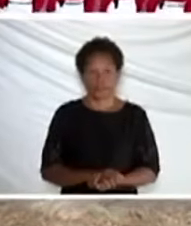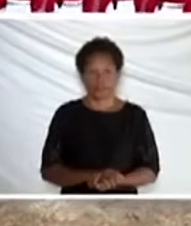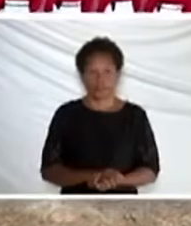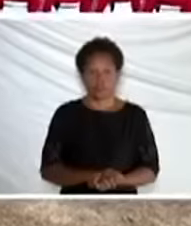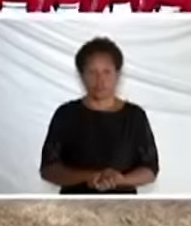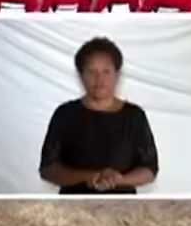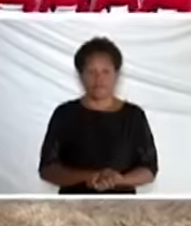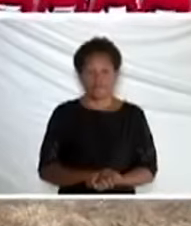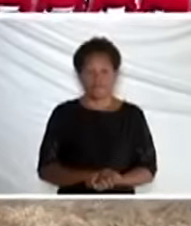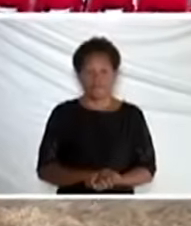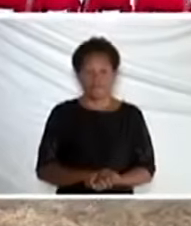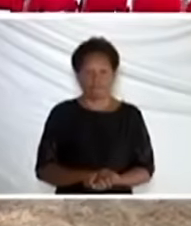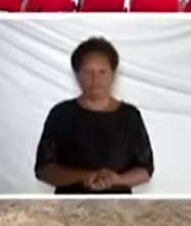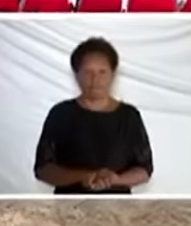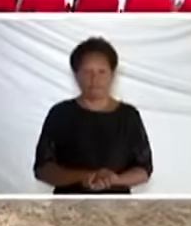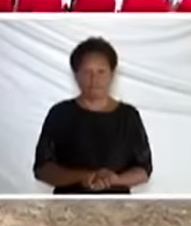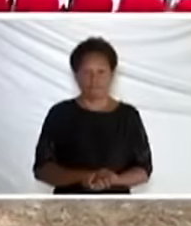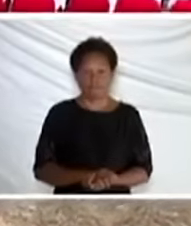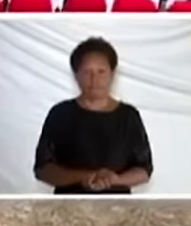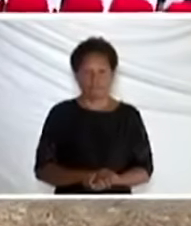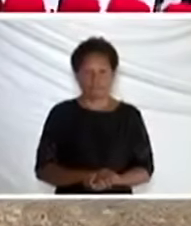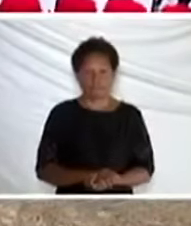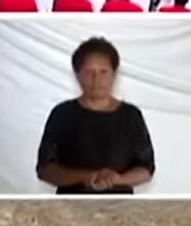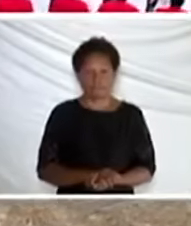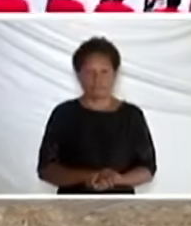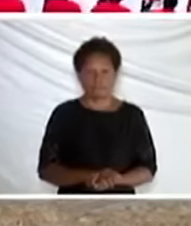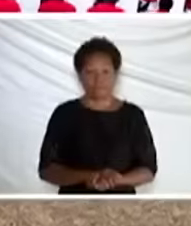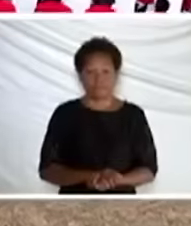Detachment done.